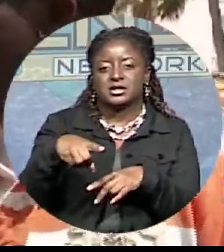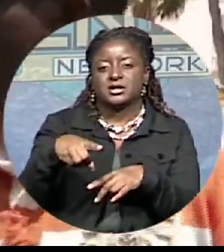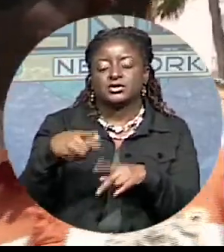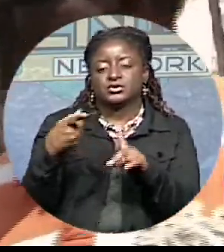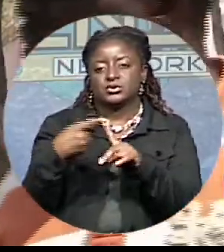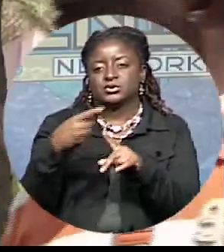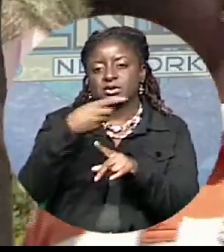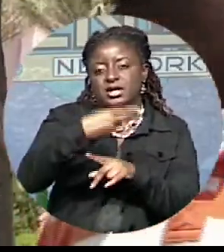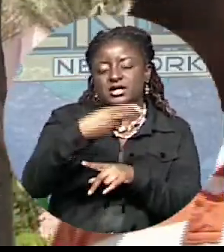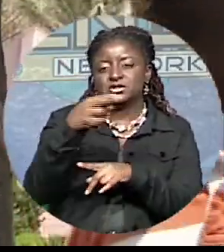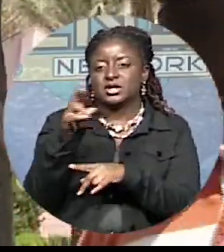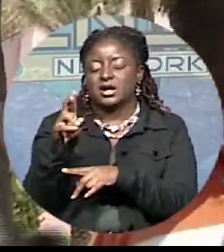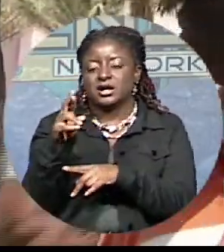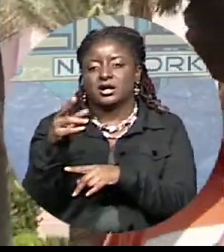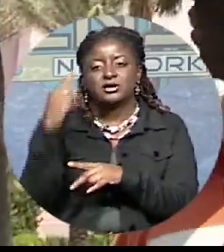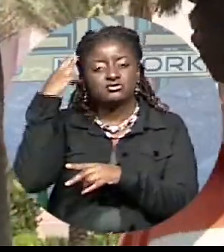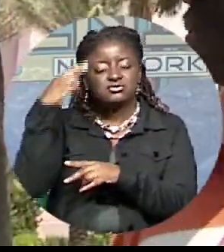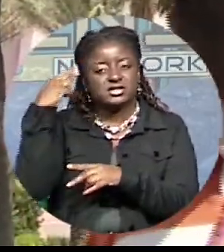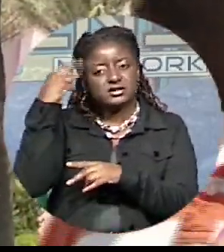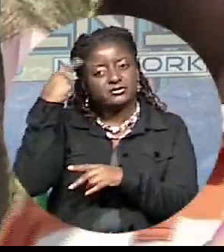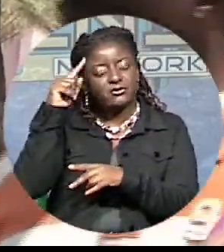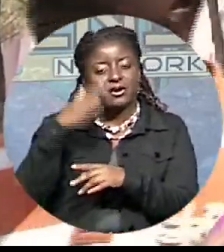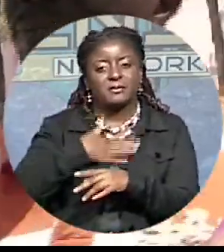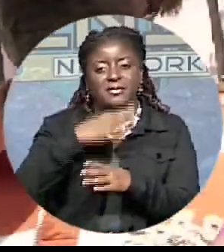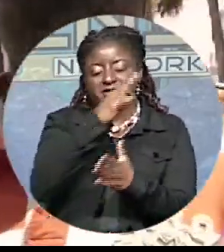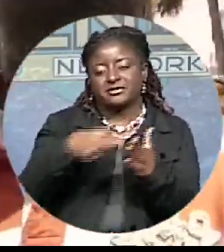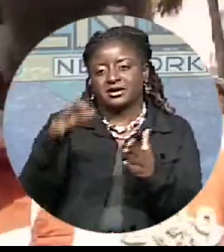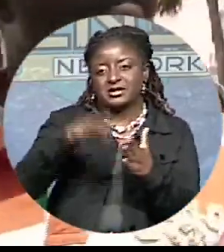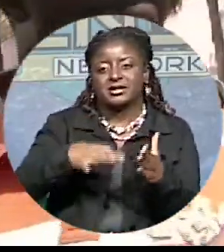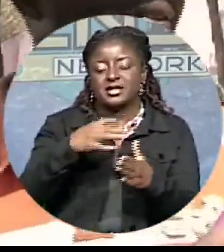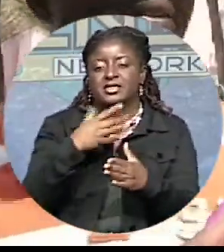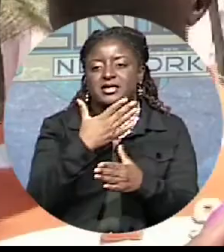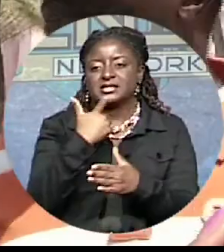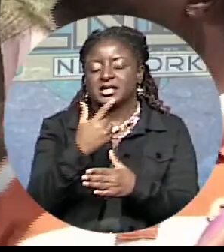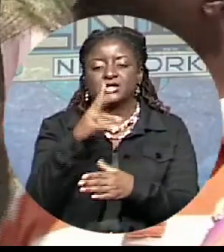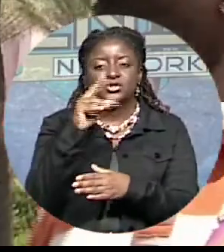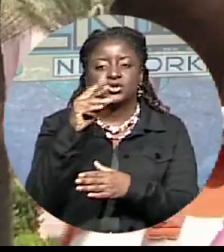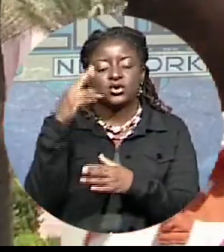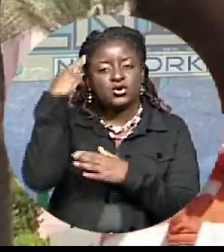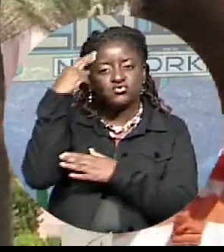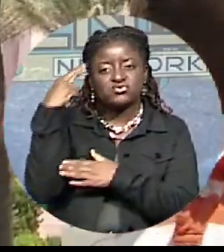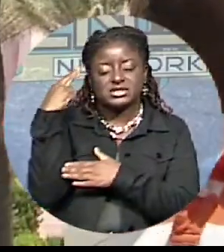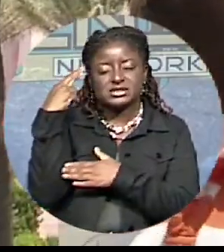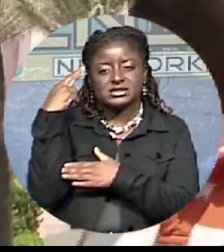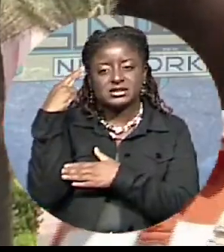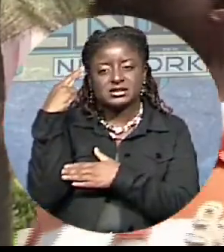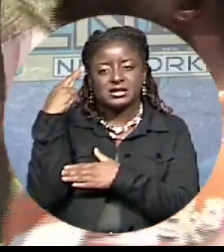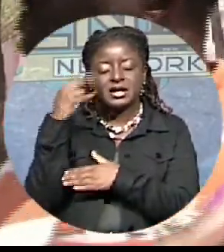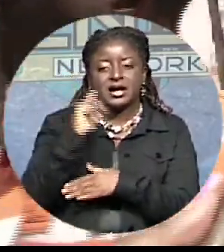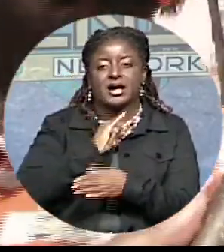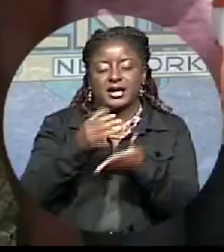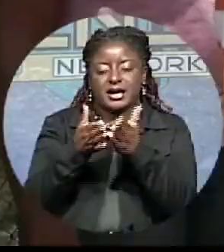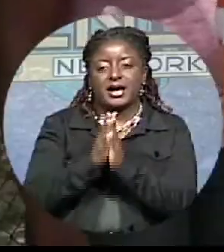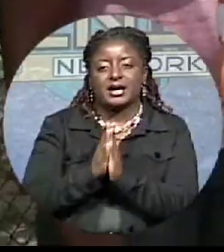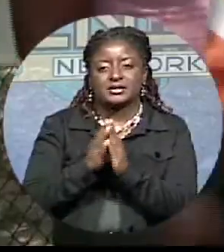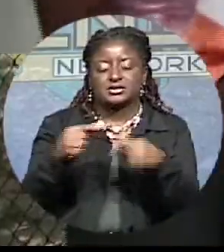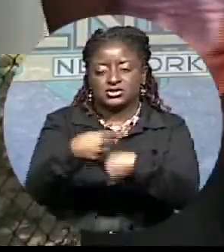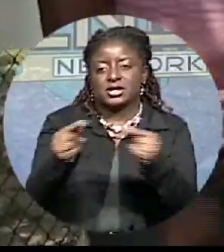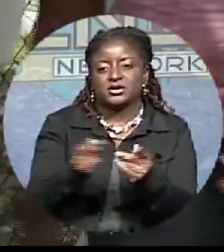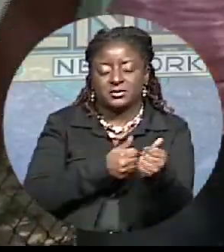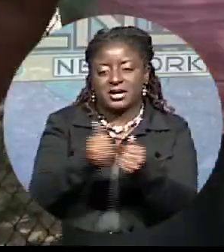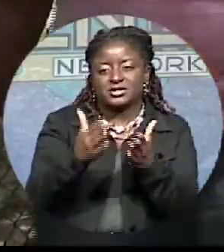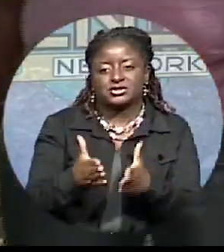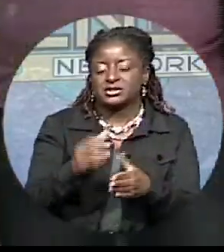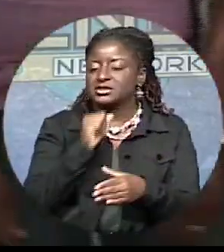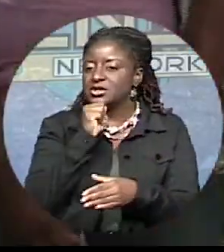terminated, they told me no reason. And when I asked the GM what was the reason, he didn't even open up his mouth and say nothing. The small